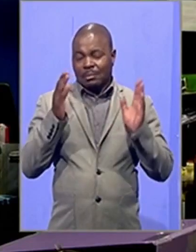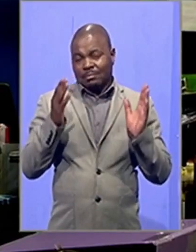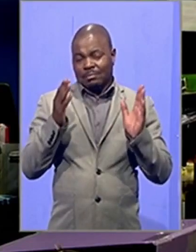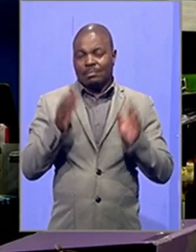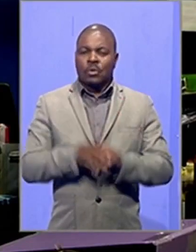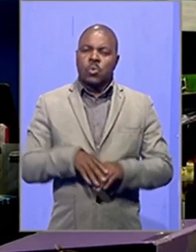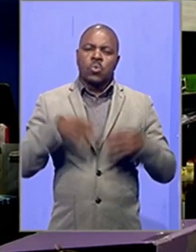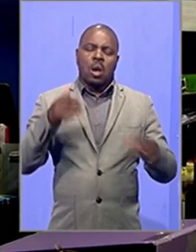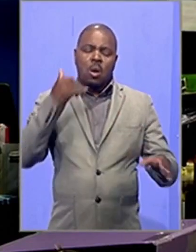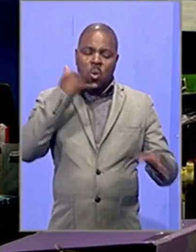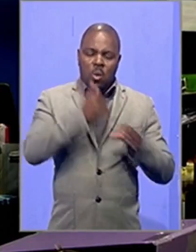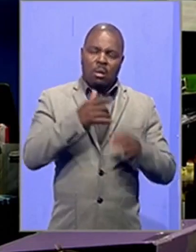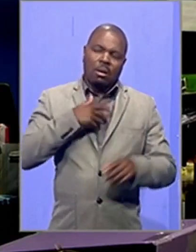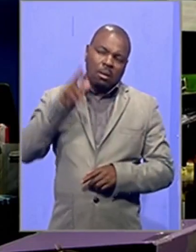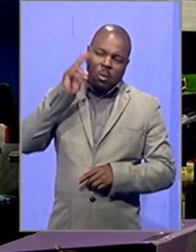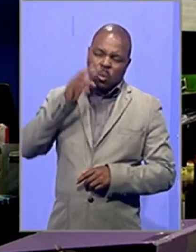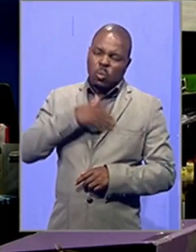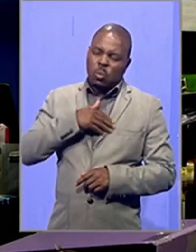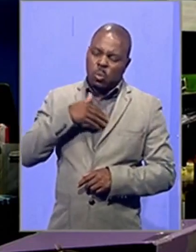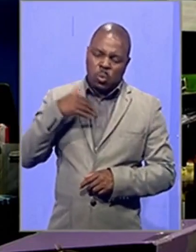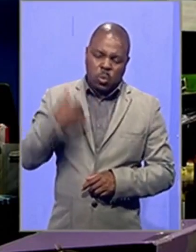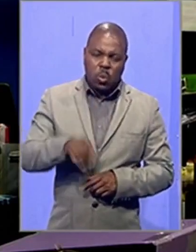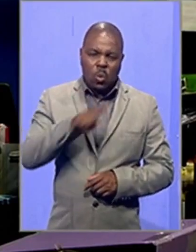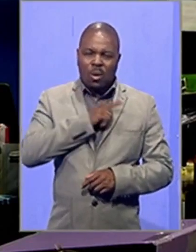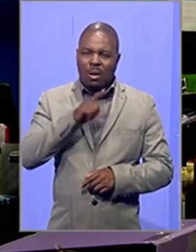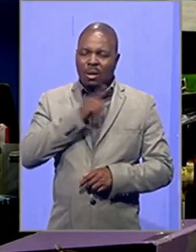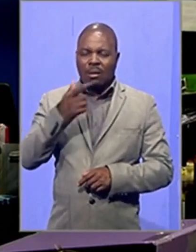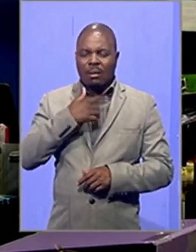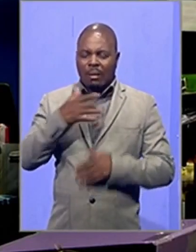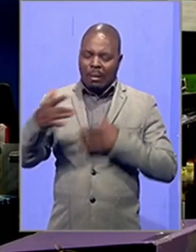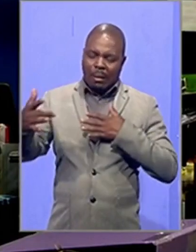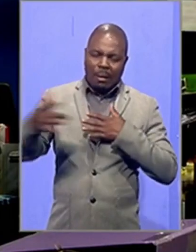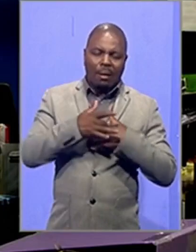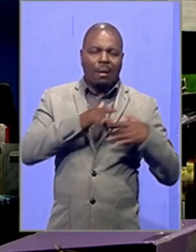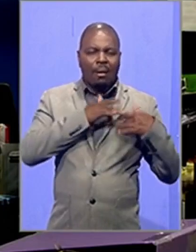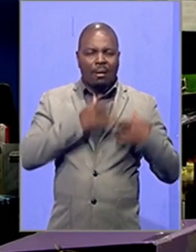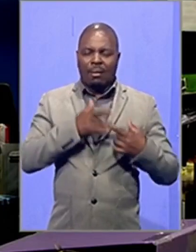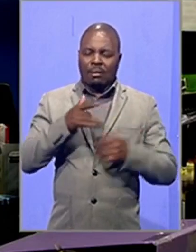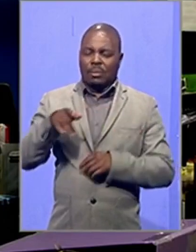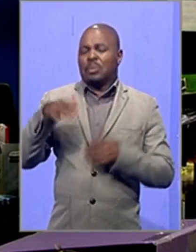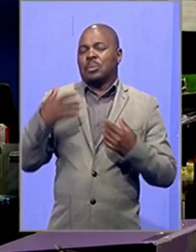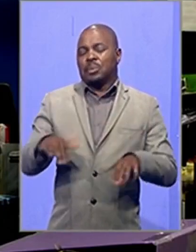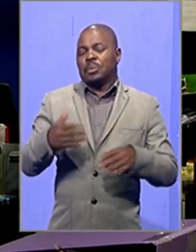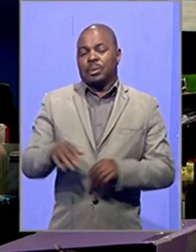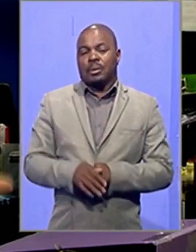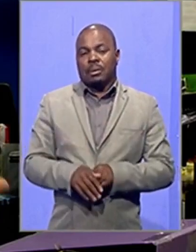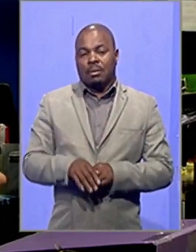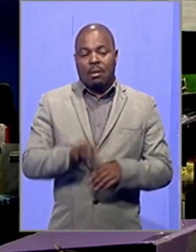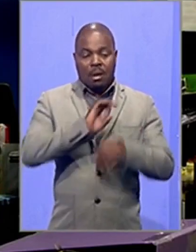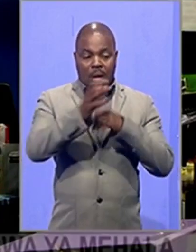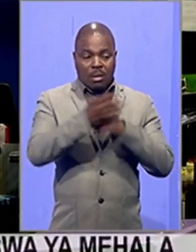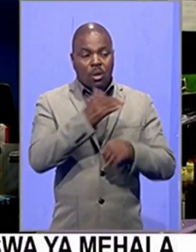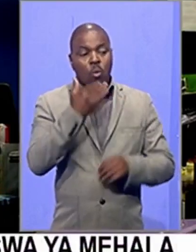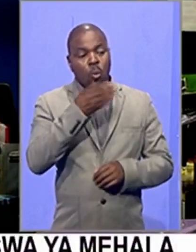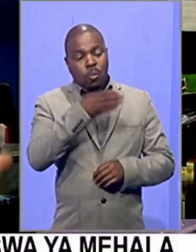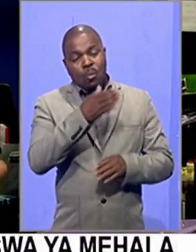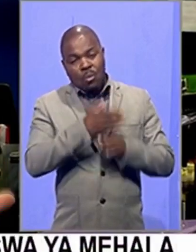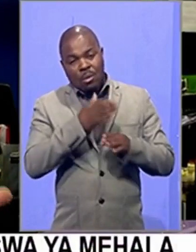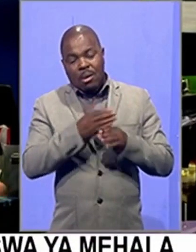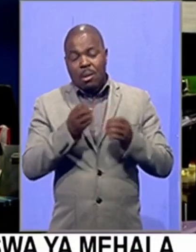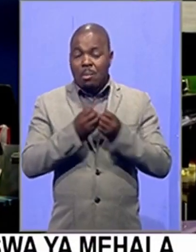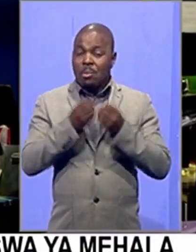they're heart-wrenching. They tug at your little heart that's pounding. And for the counsellors on duty, a